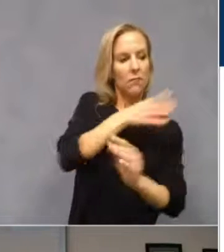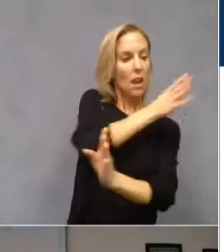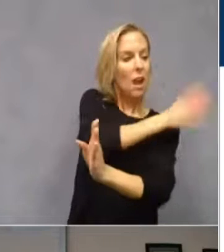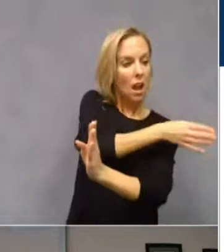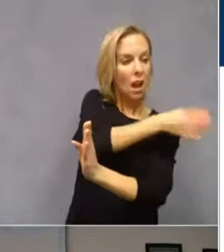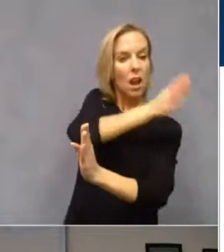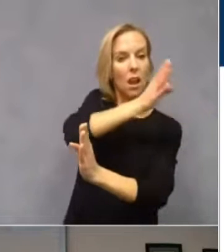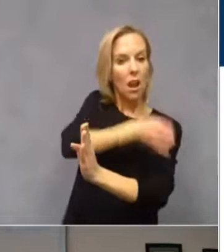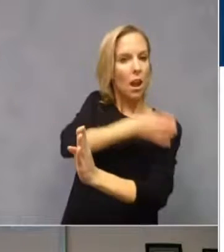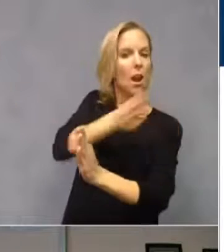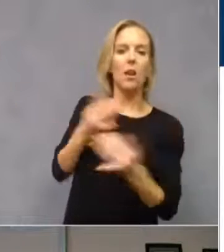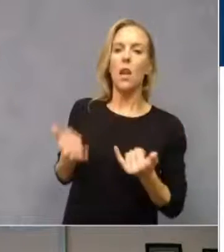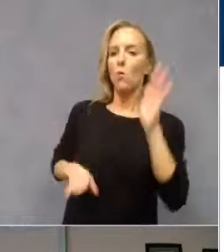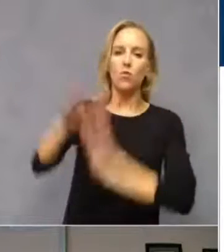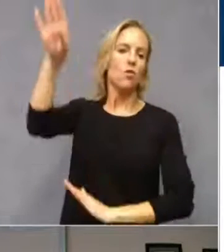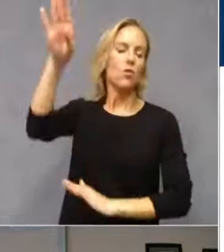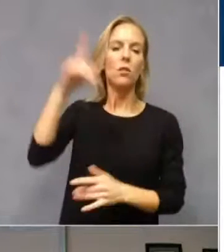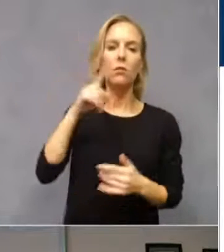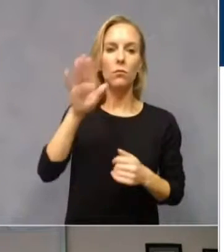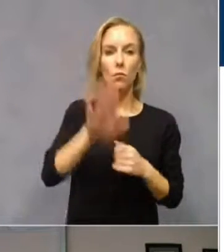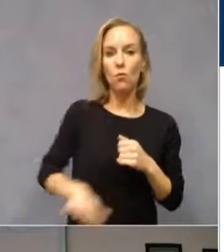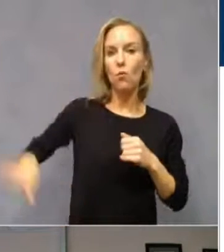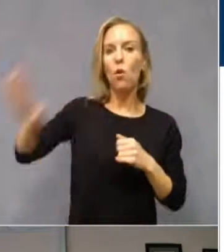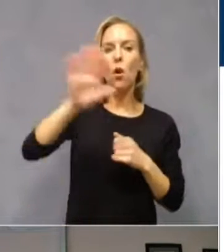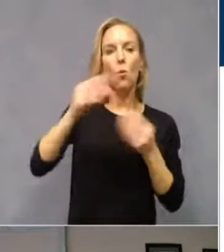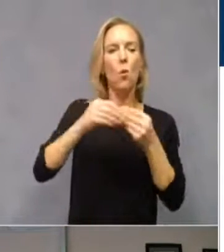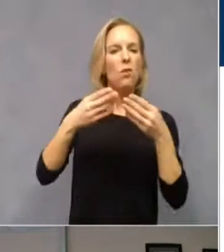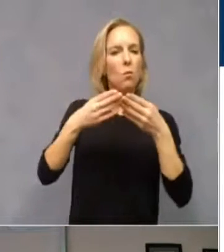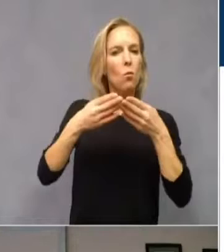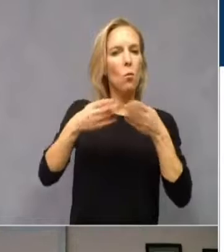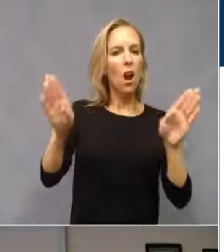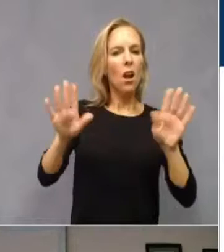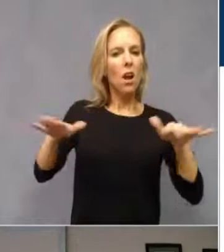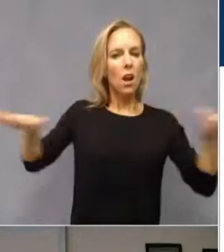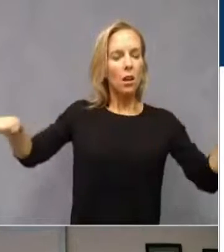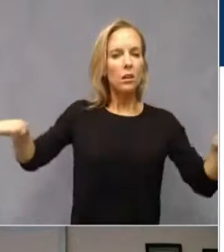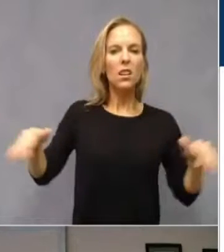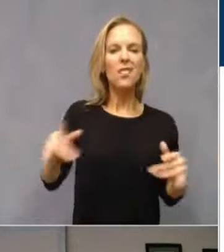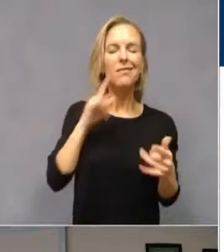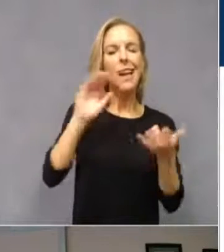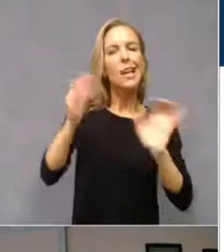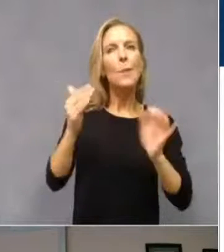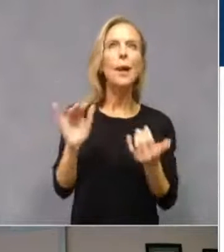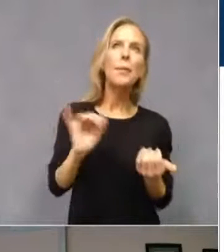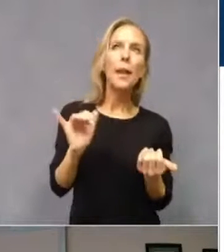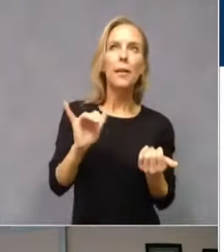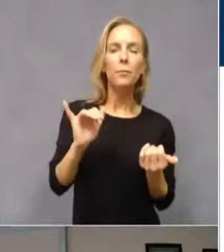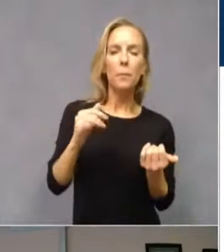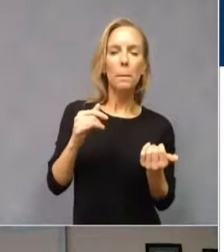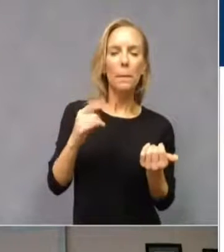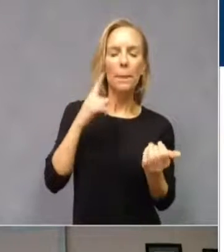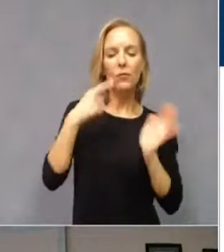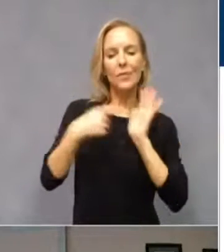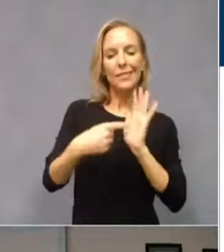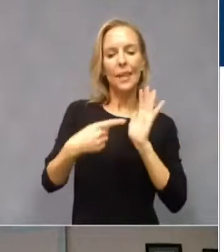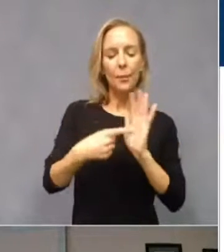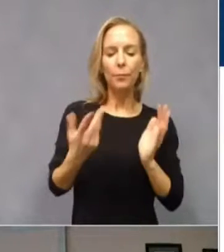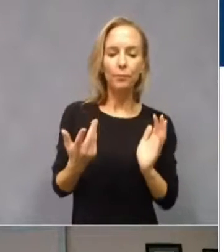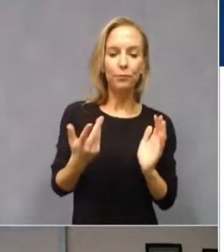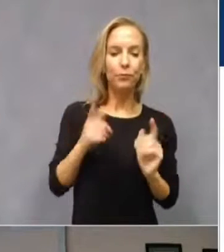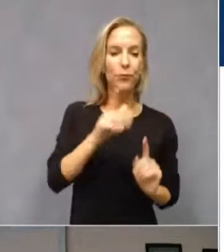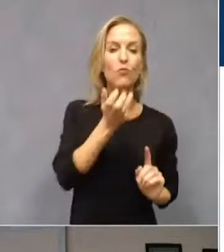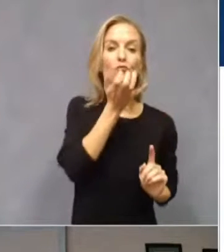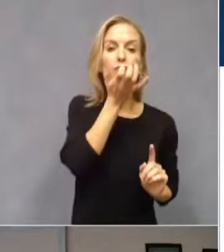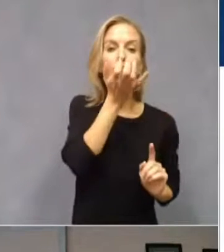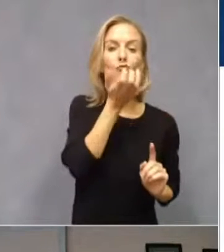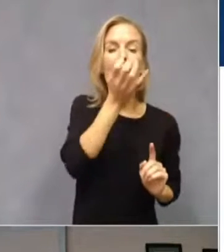more broad across the country. I think I used the metaphor before. It's like you took your grass seed drop